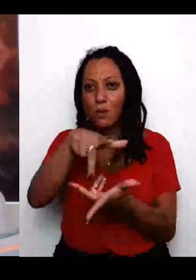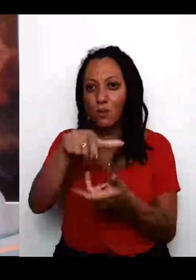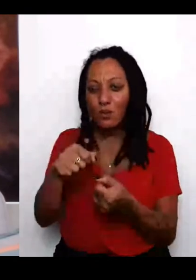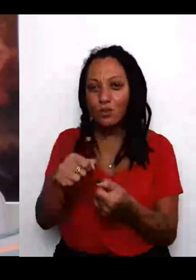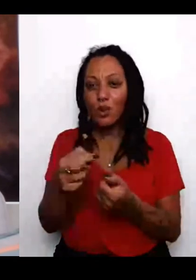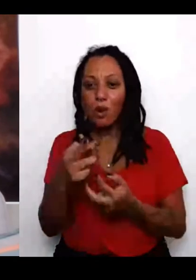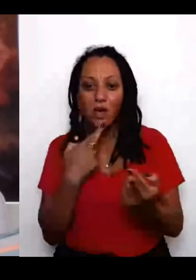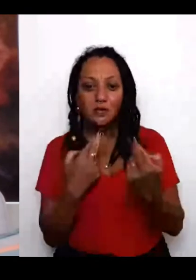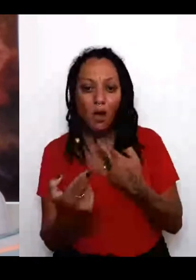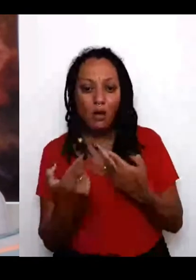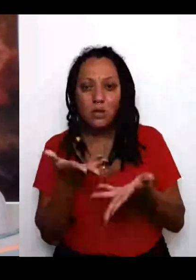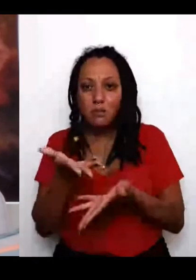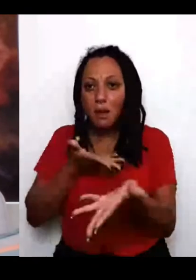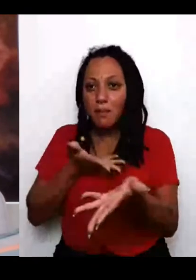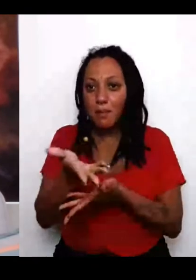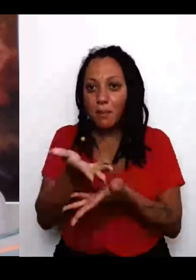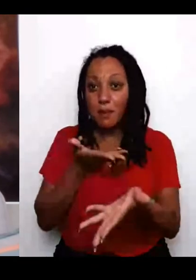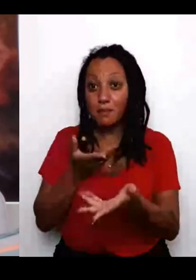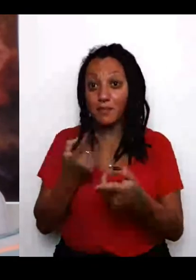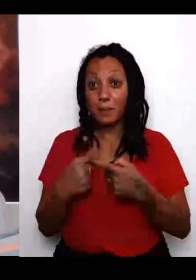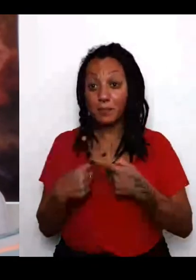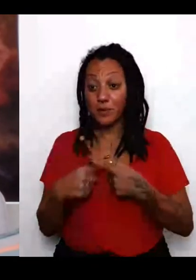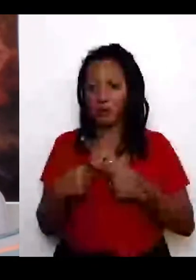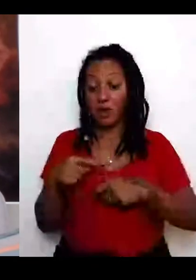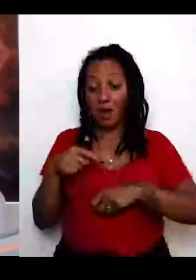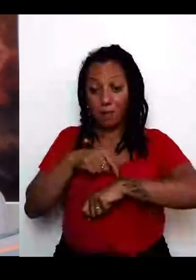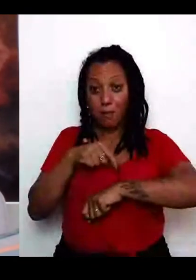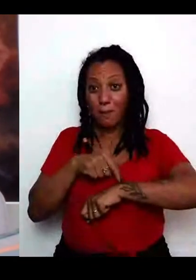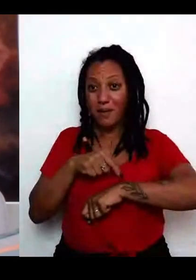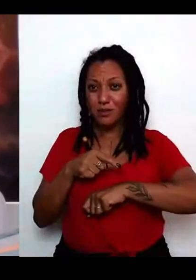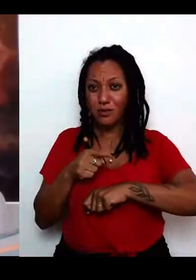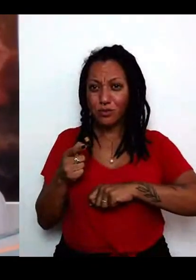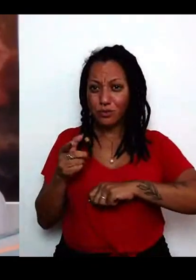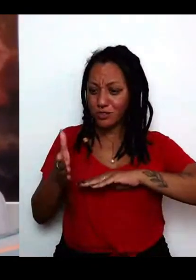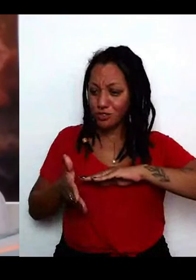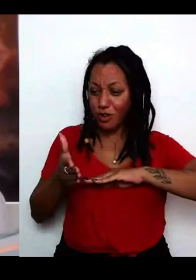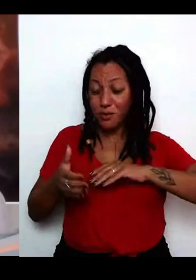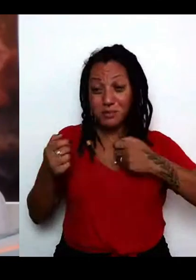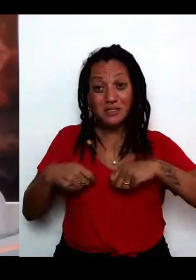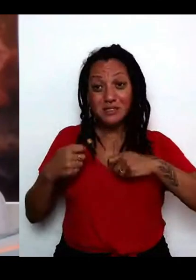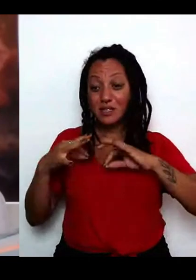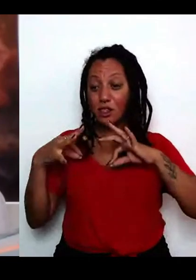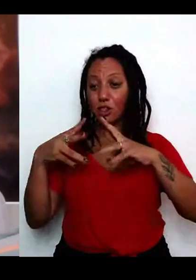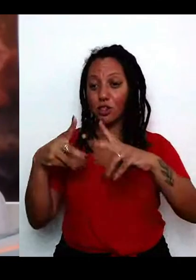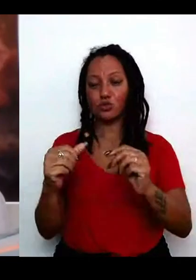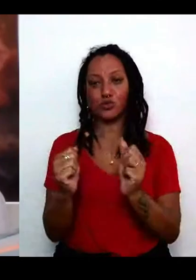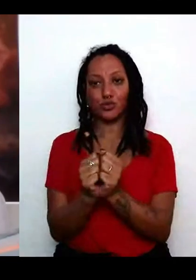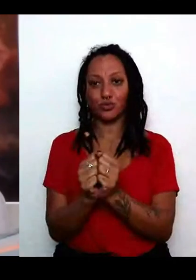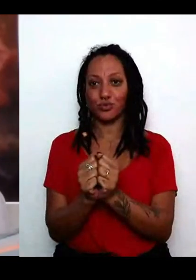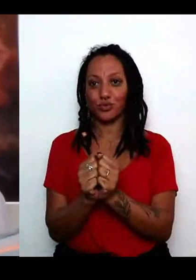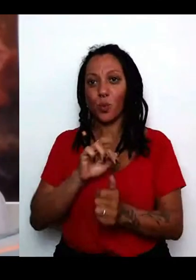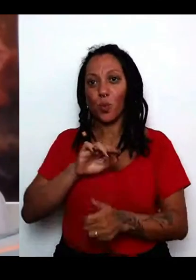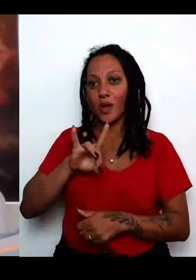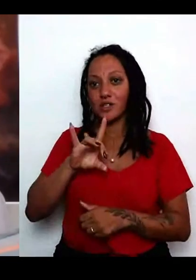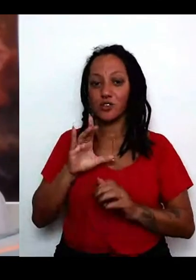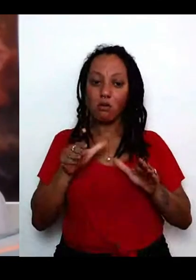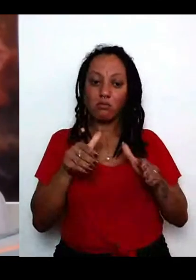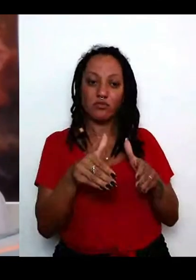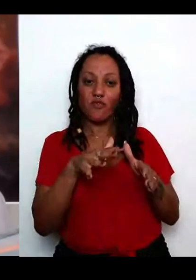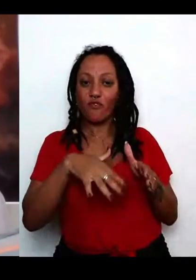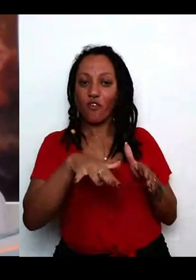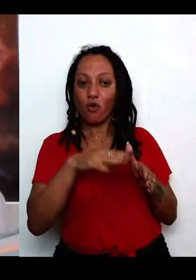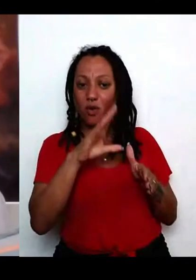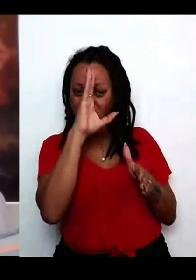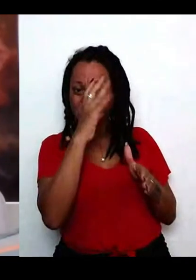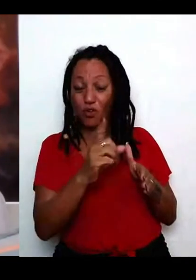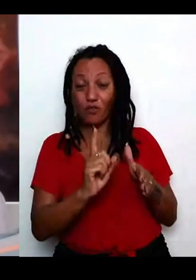not just one field or another we need all human beings to come together and try and